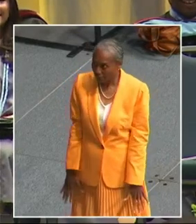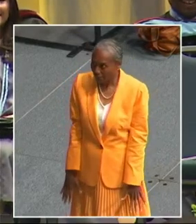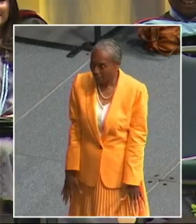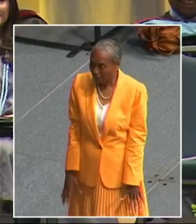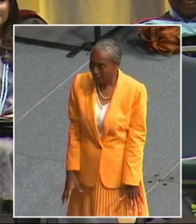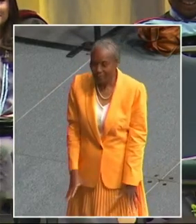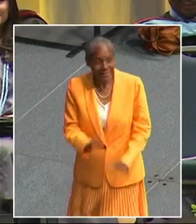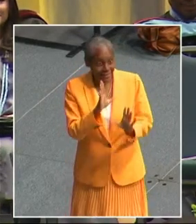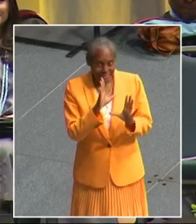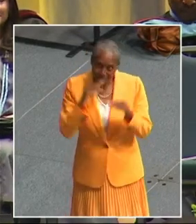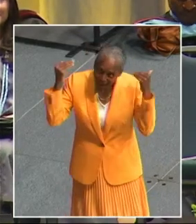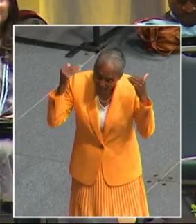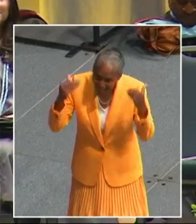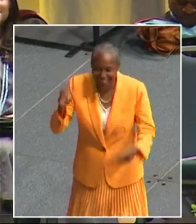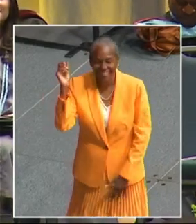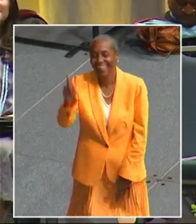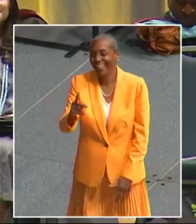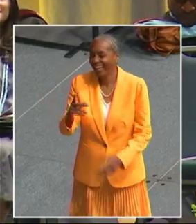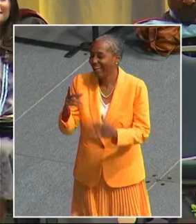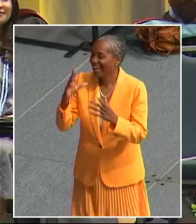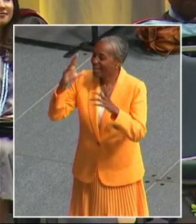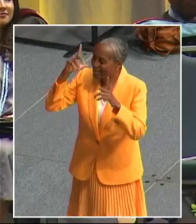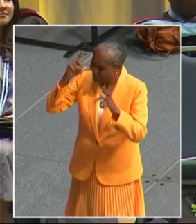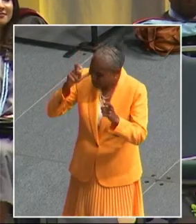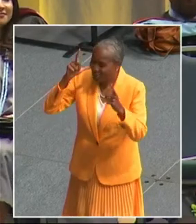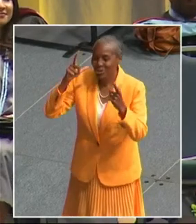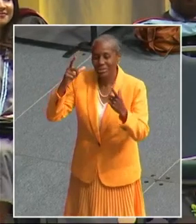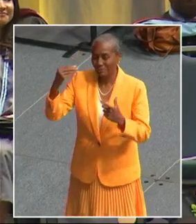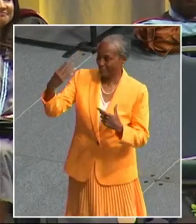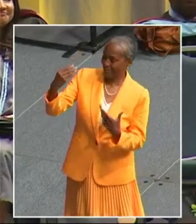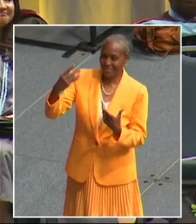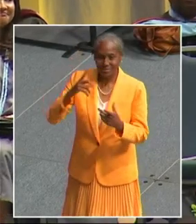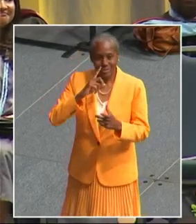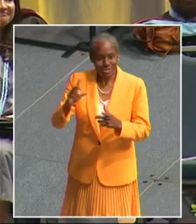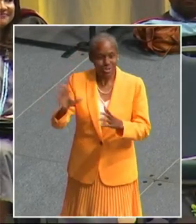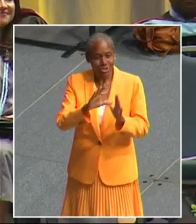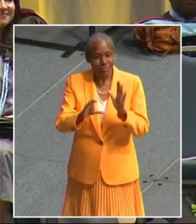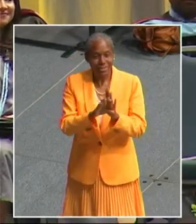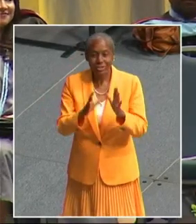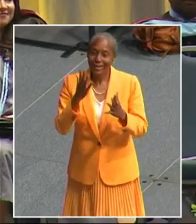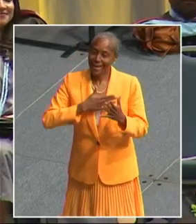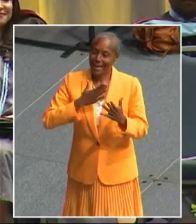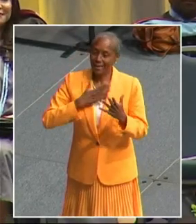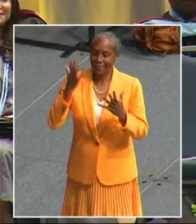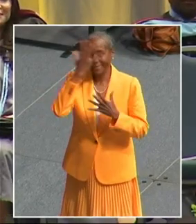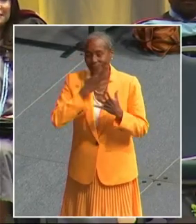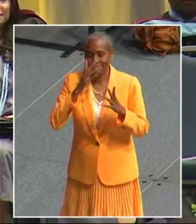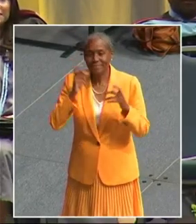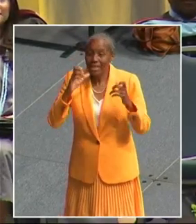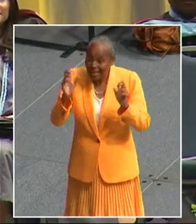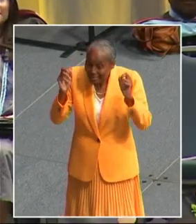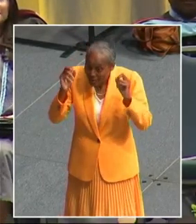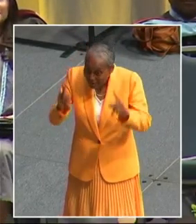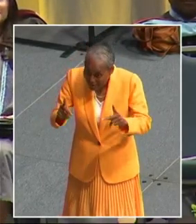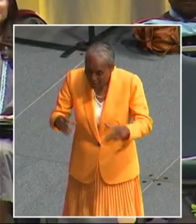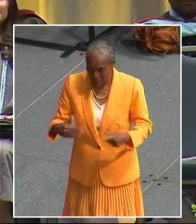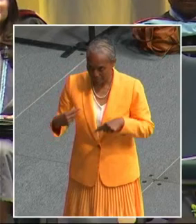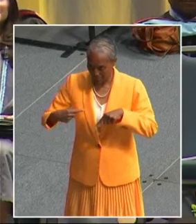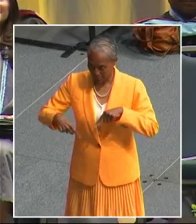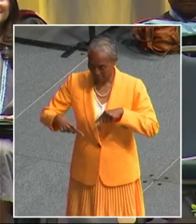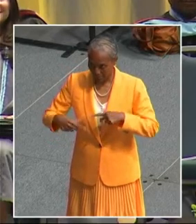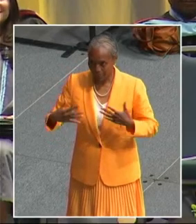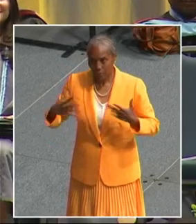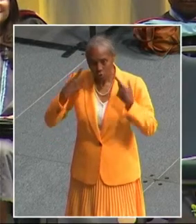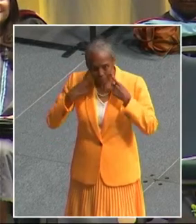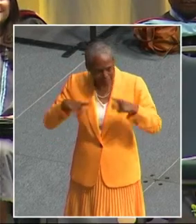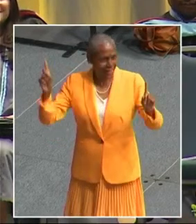you up front, it's okay to smile. We're gonna take your picture. You wanna make sure you're in a happy, joyful mood. So it's okay to smile. Don't be nervous. You've made